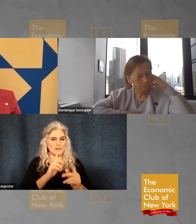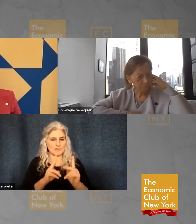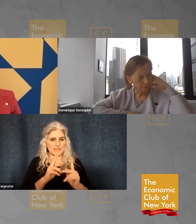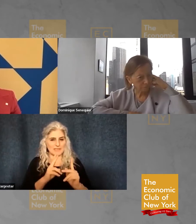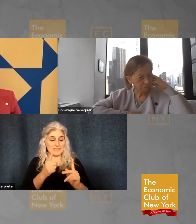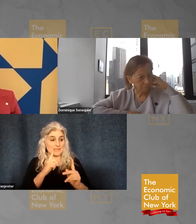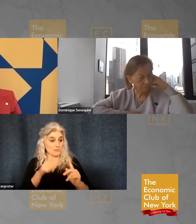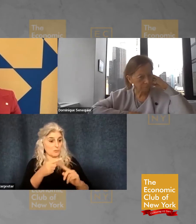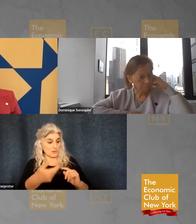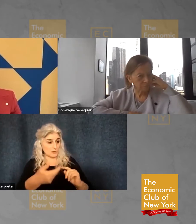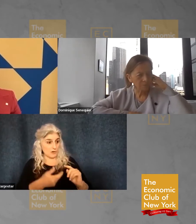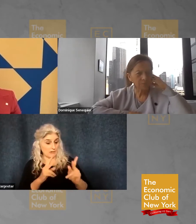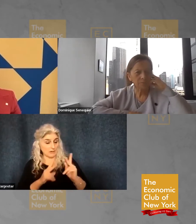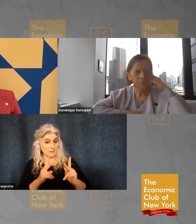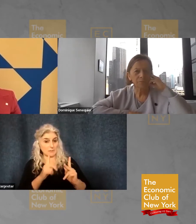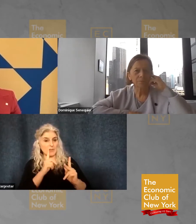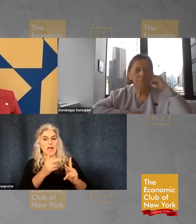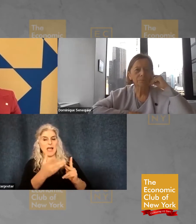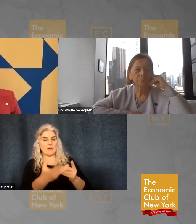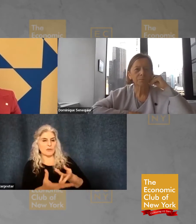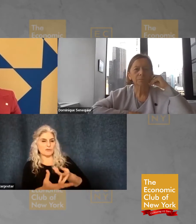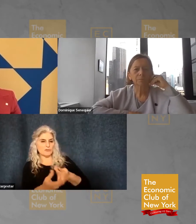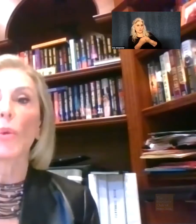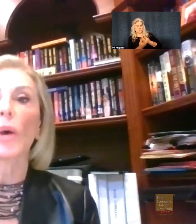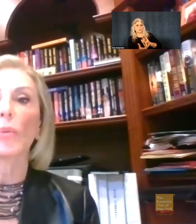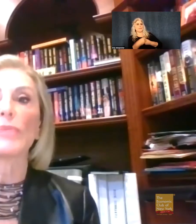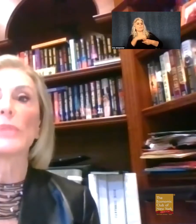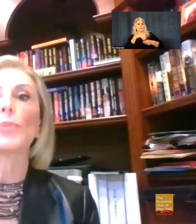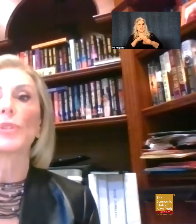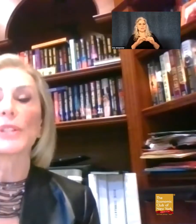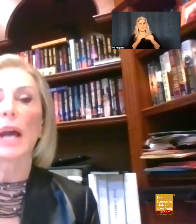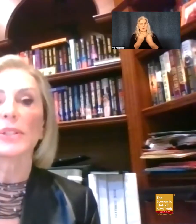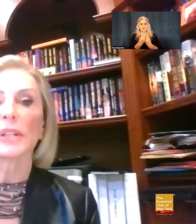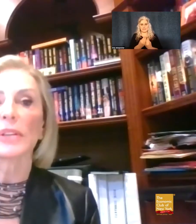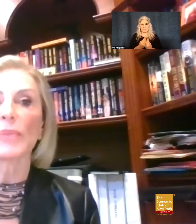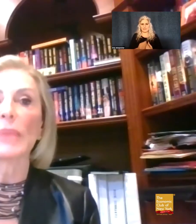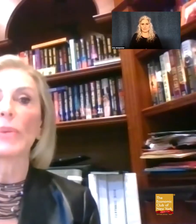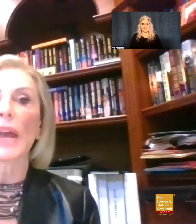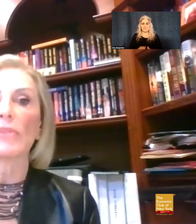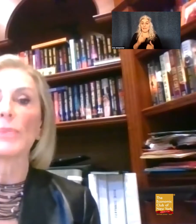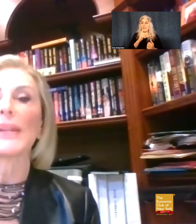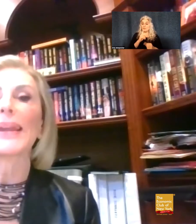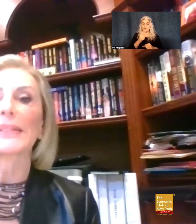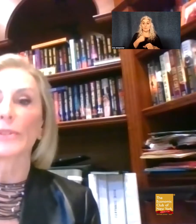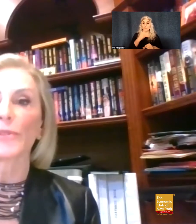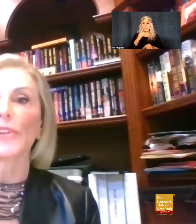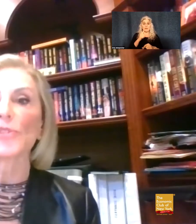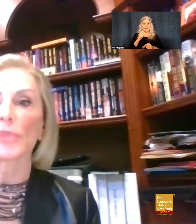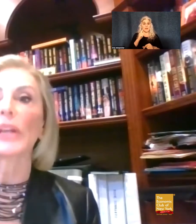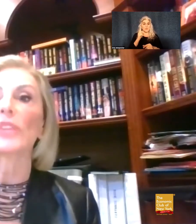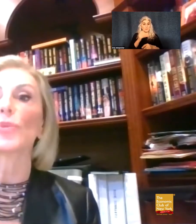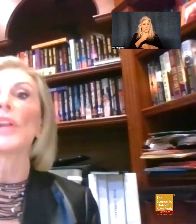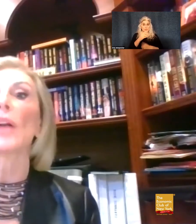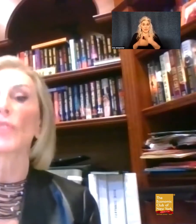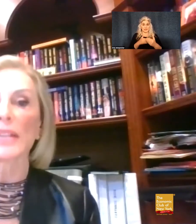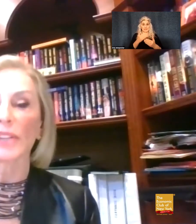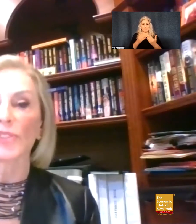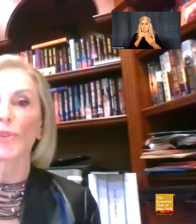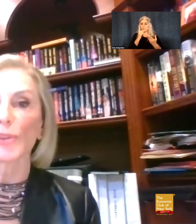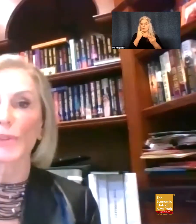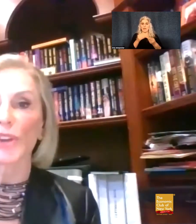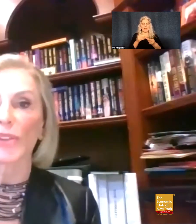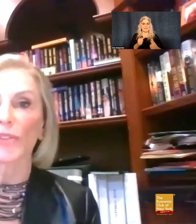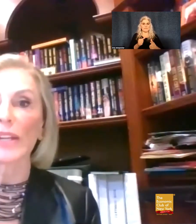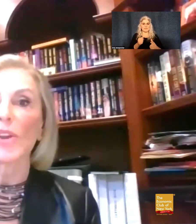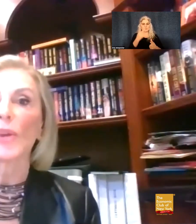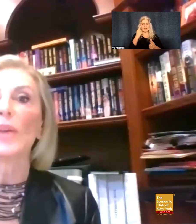you're hiring people, assimilate them into the organization. And while we've been productive, maybe we haven't been as efficient because we're not right next